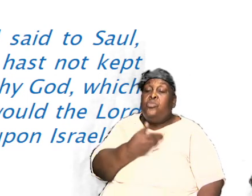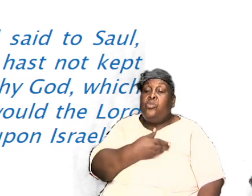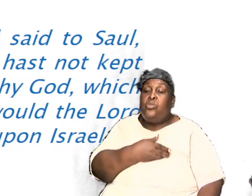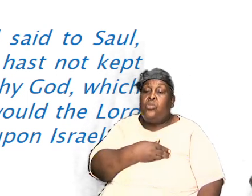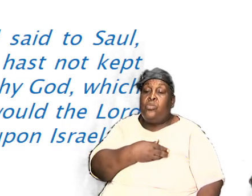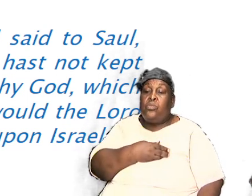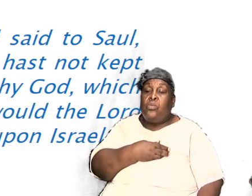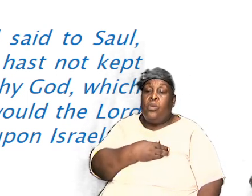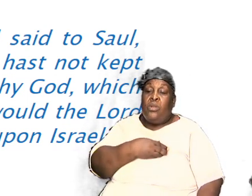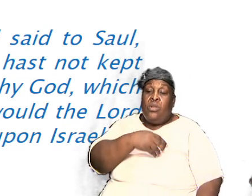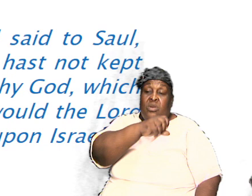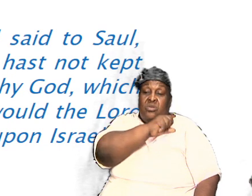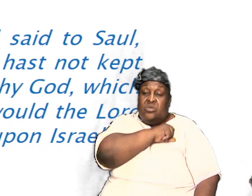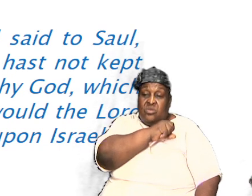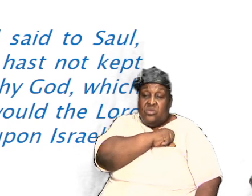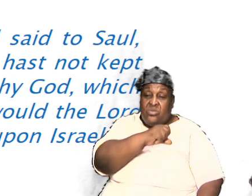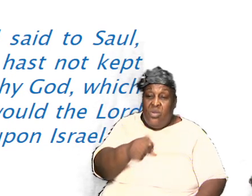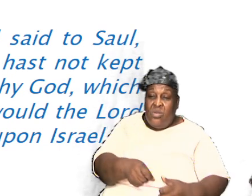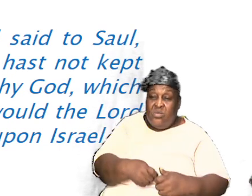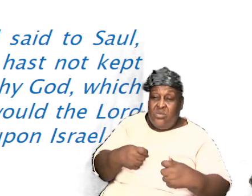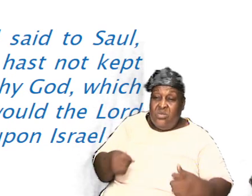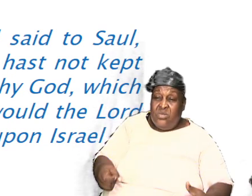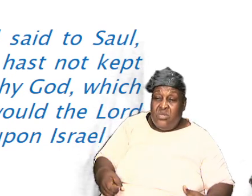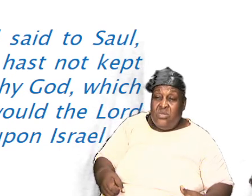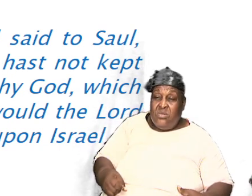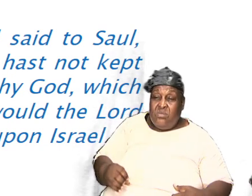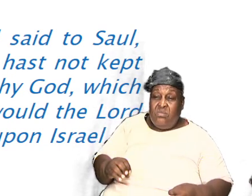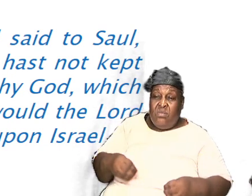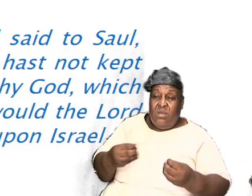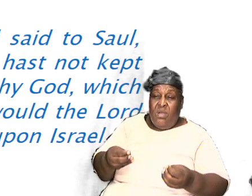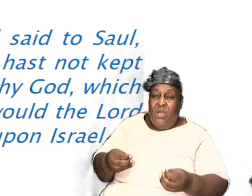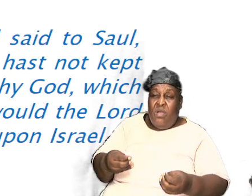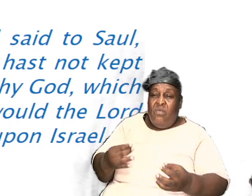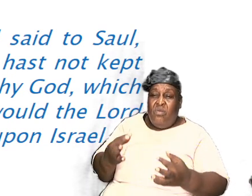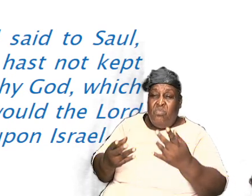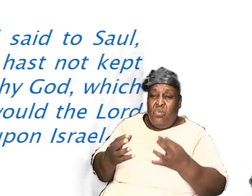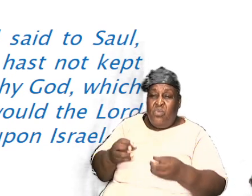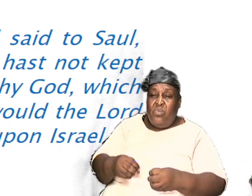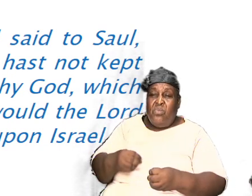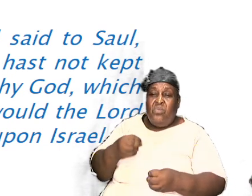the peace offering, Samuel confronted him.